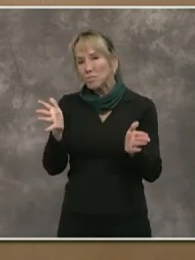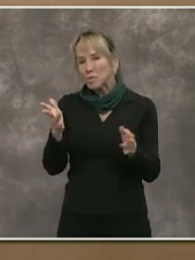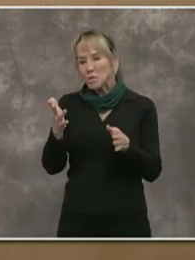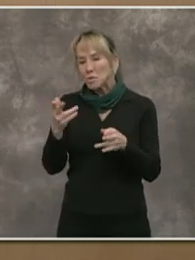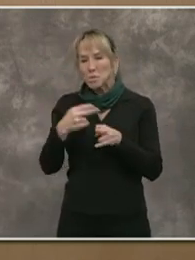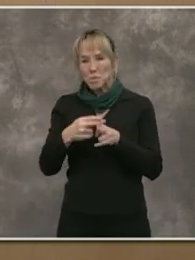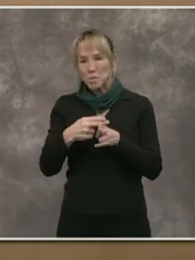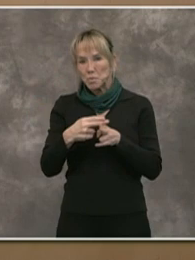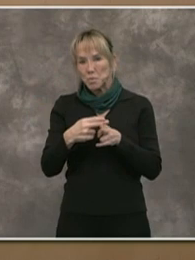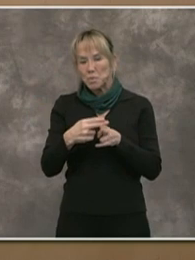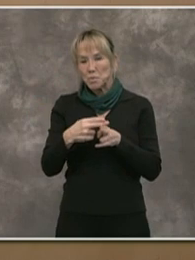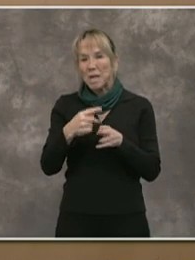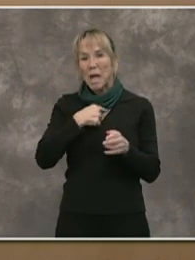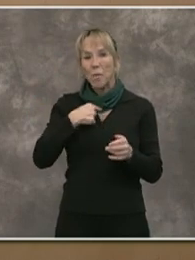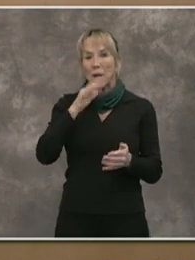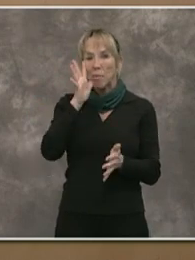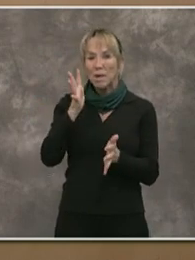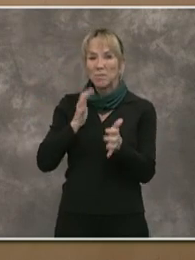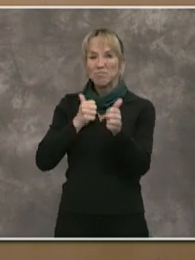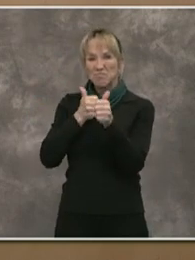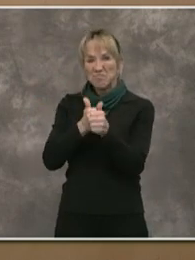near future, and we will align with that.